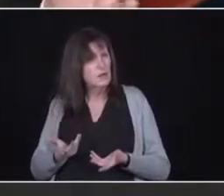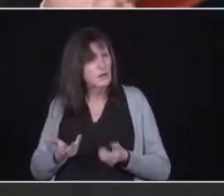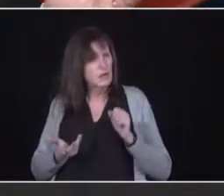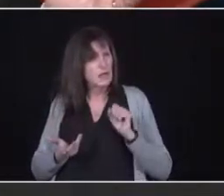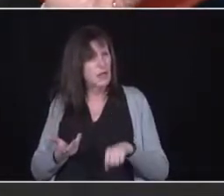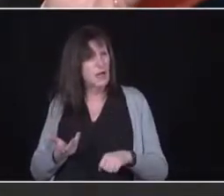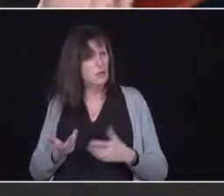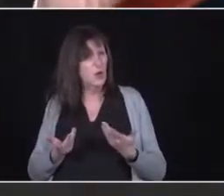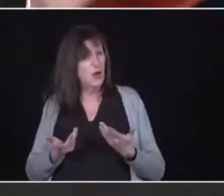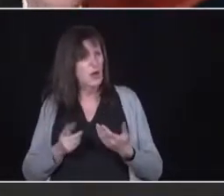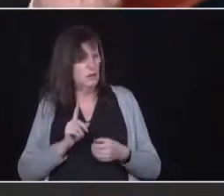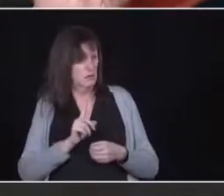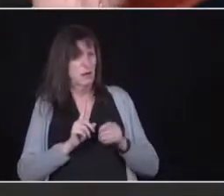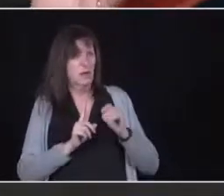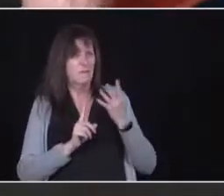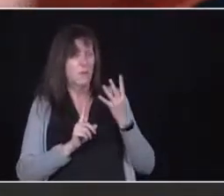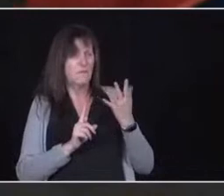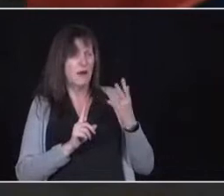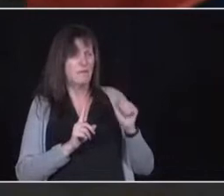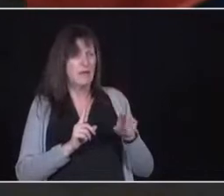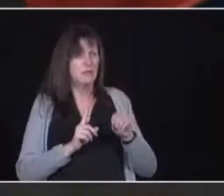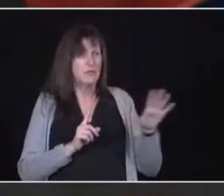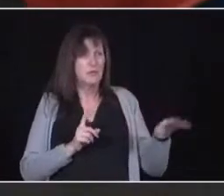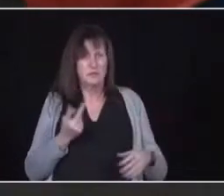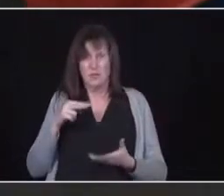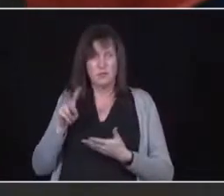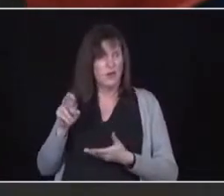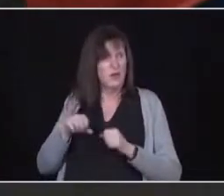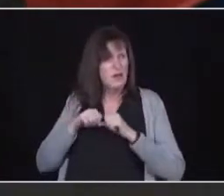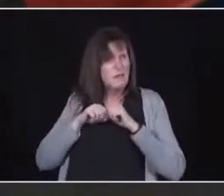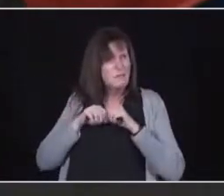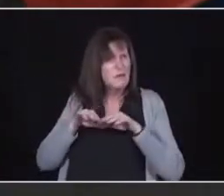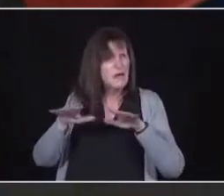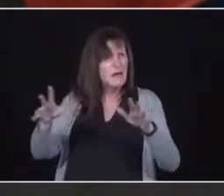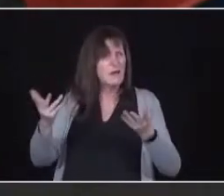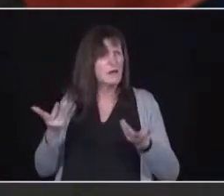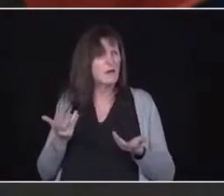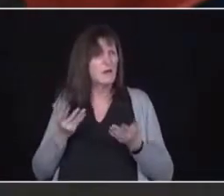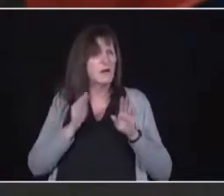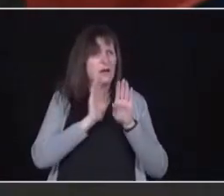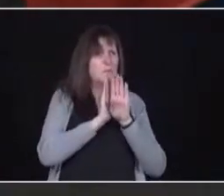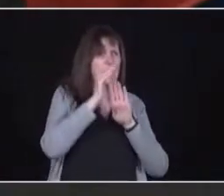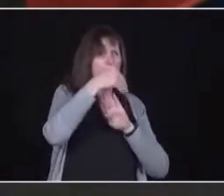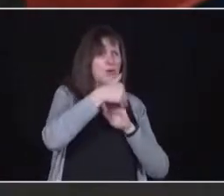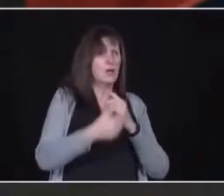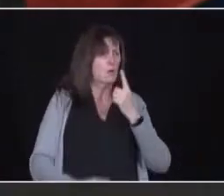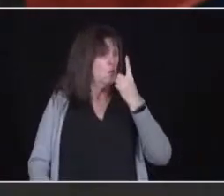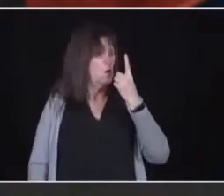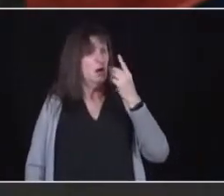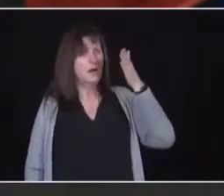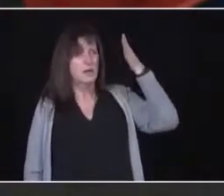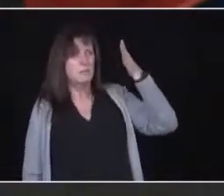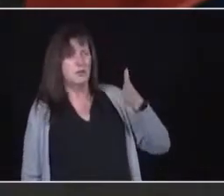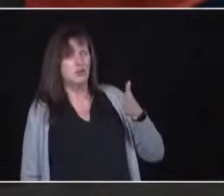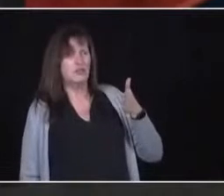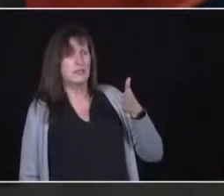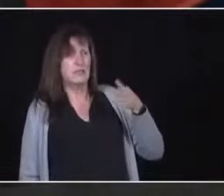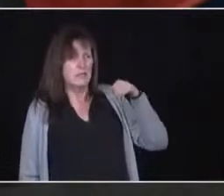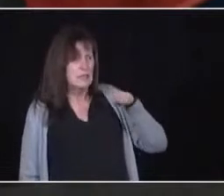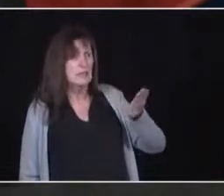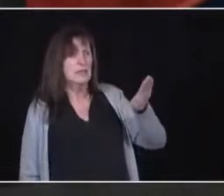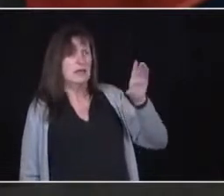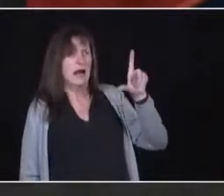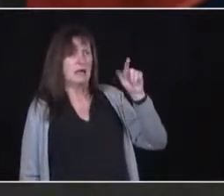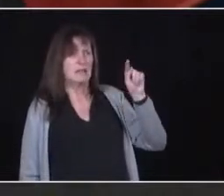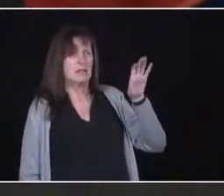out in the long-term care home in Barrie when one person went in a long-term care home. You know, it spread like